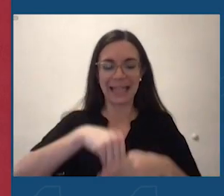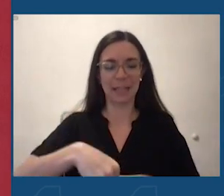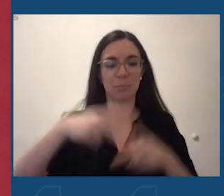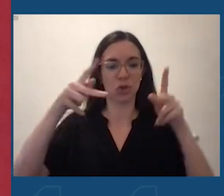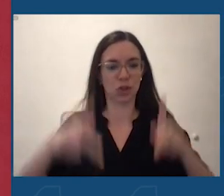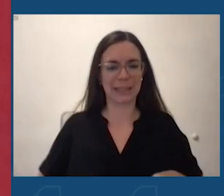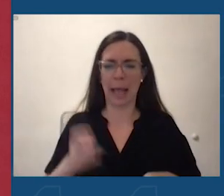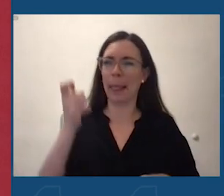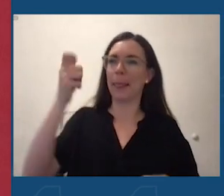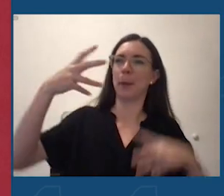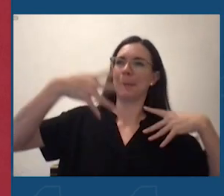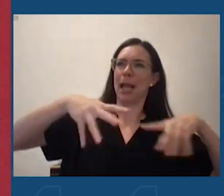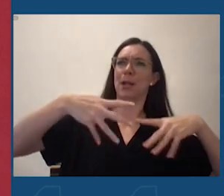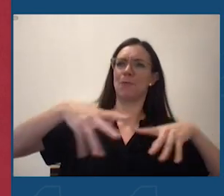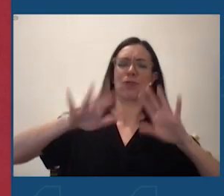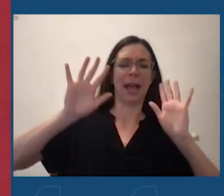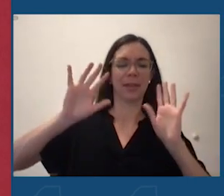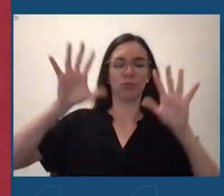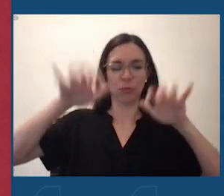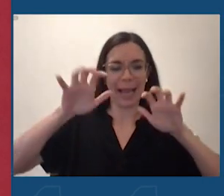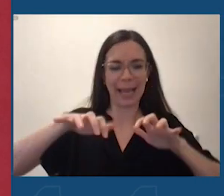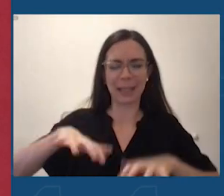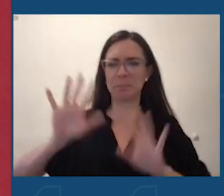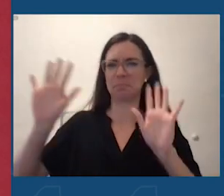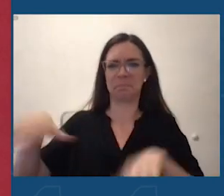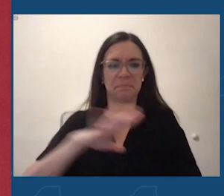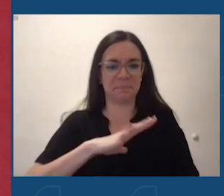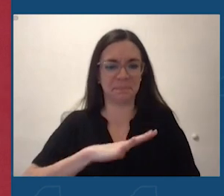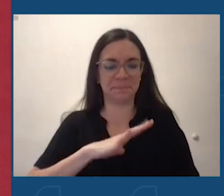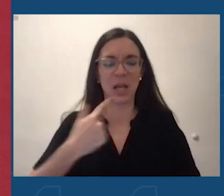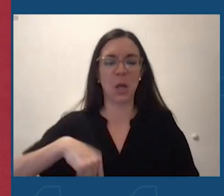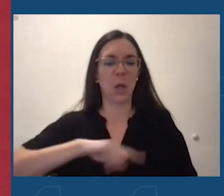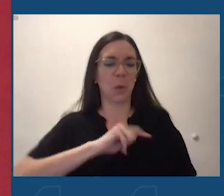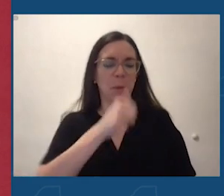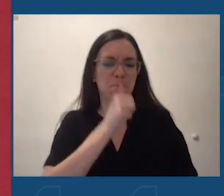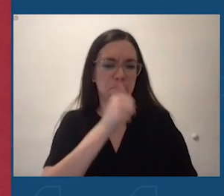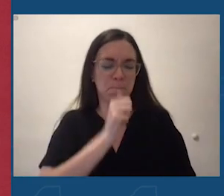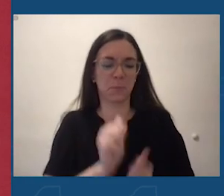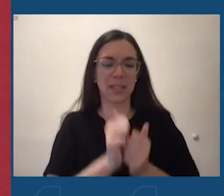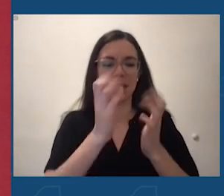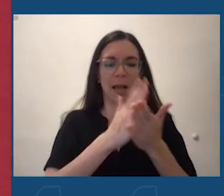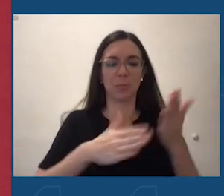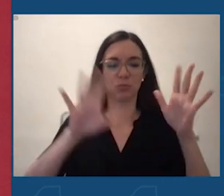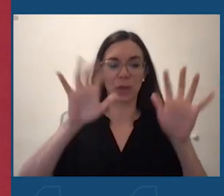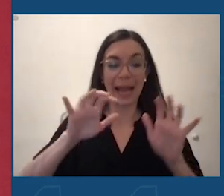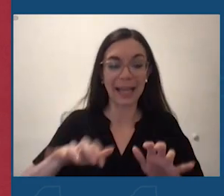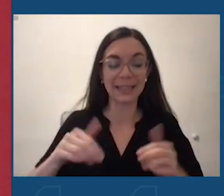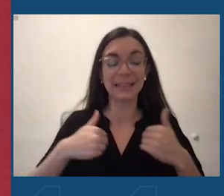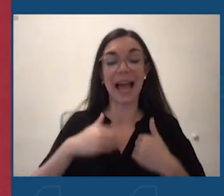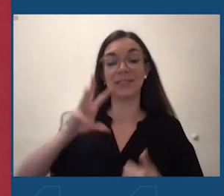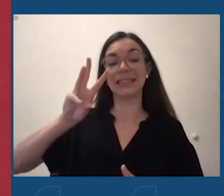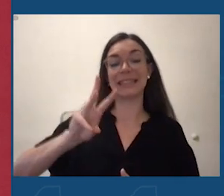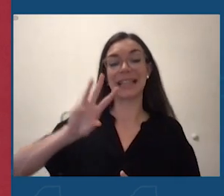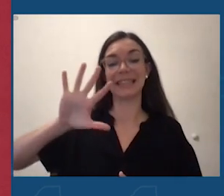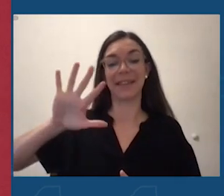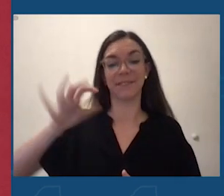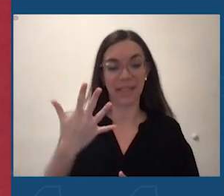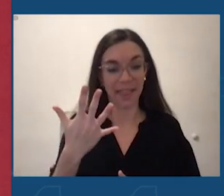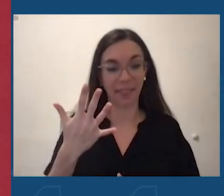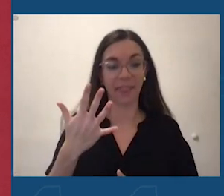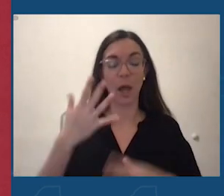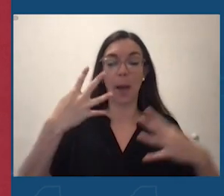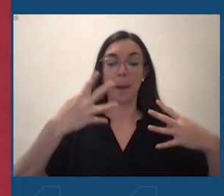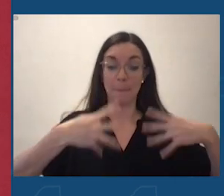It's good for the crops back home, right? It's all right. We're okay with some rain. And to have the 65th parade